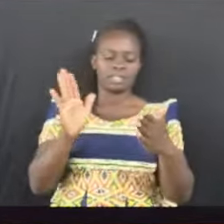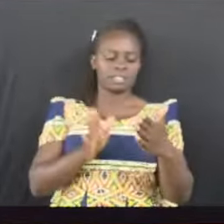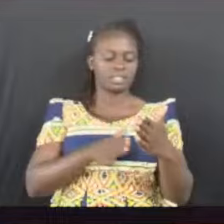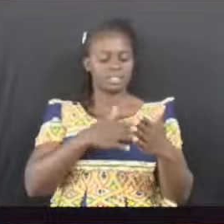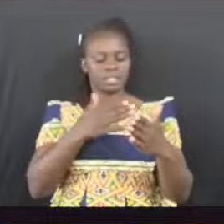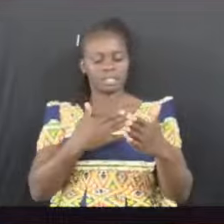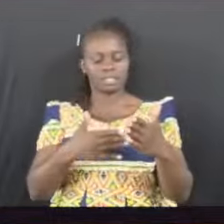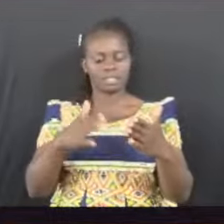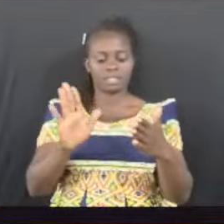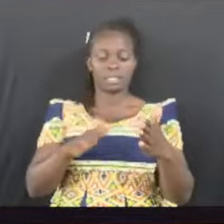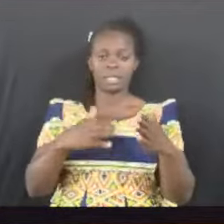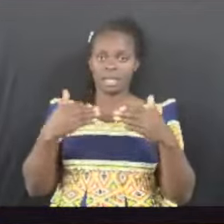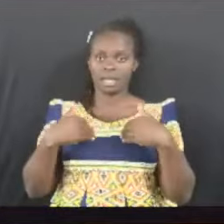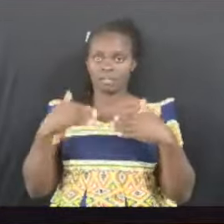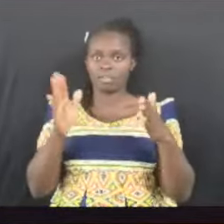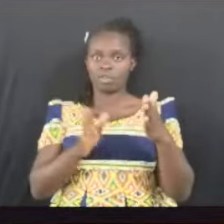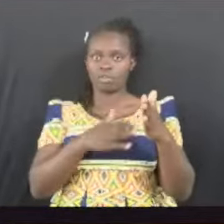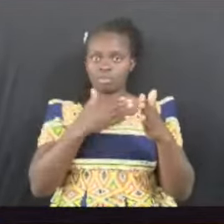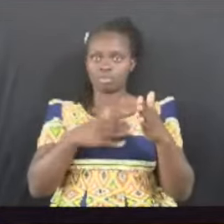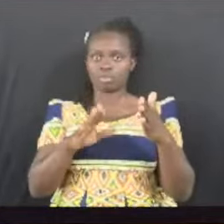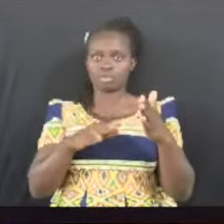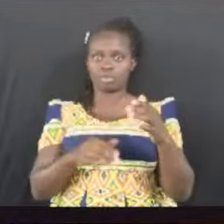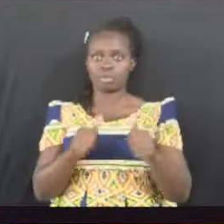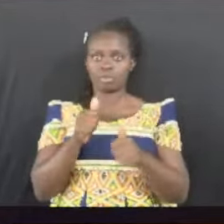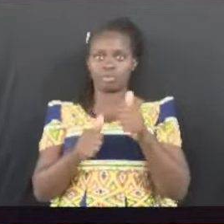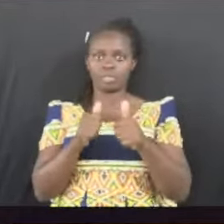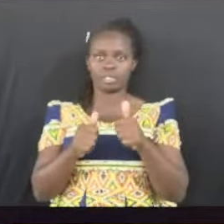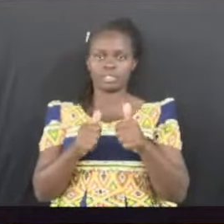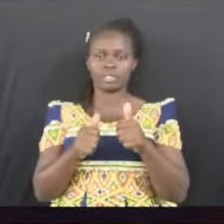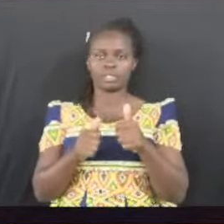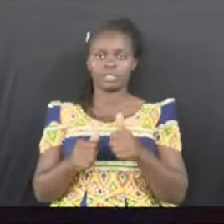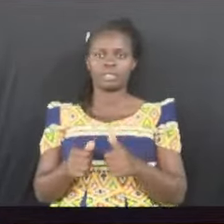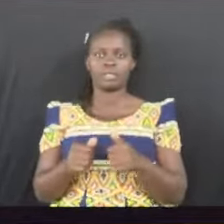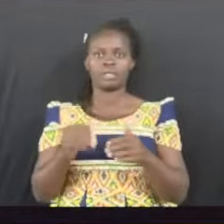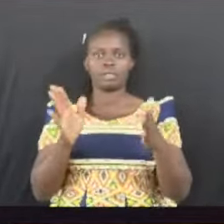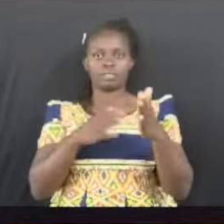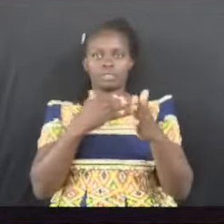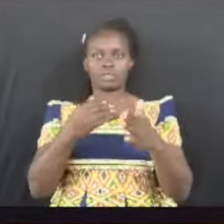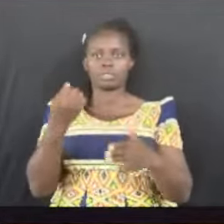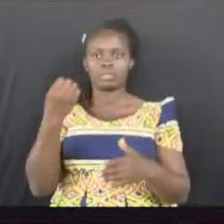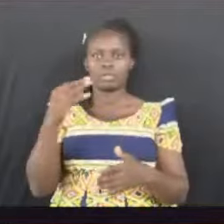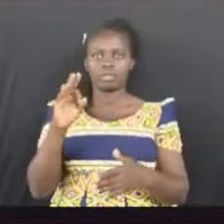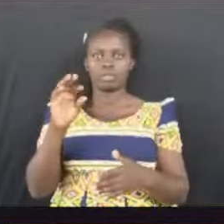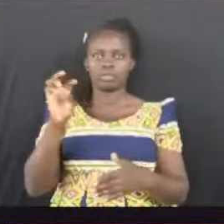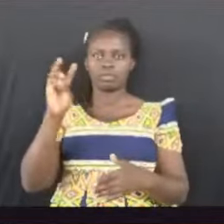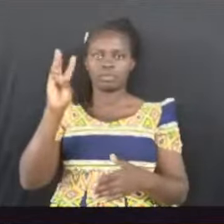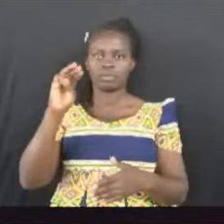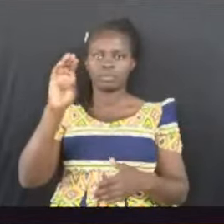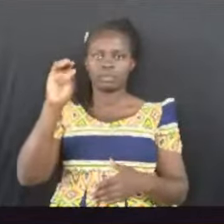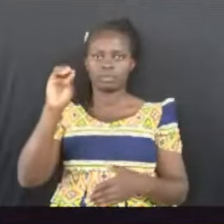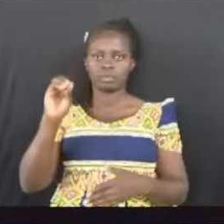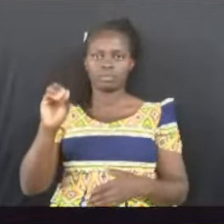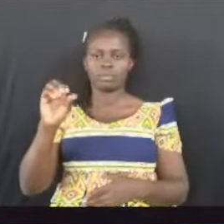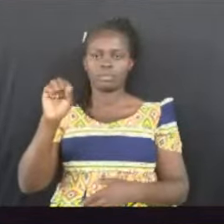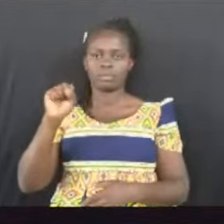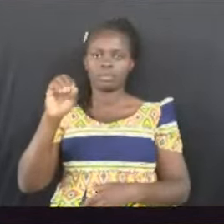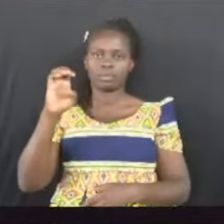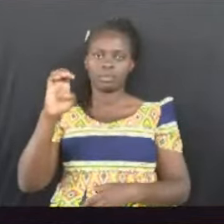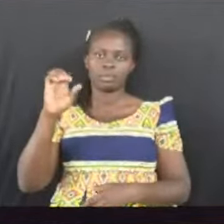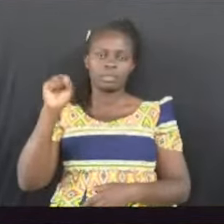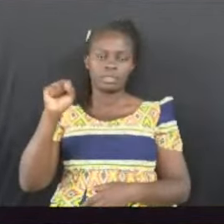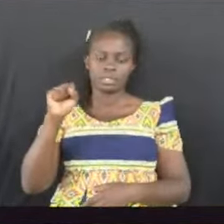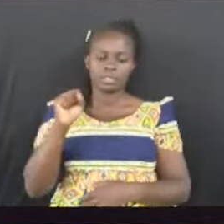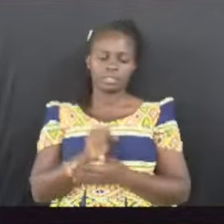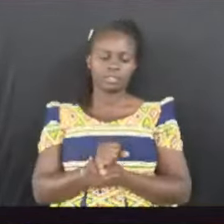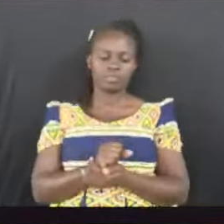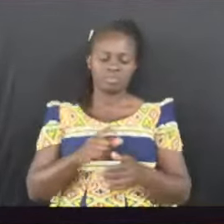song of Moses, right? And the song of the Lamb. You see, the Bible is consistent. The language is clear, but